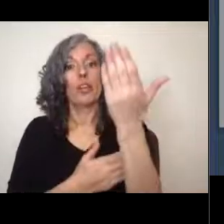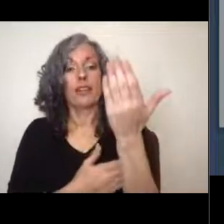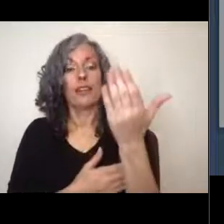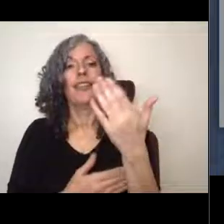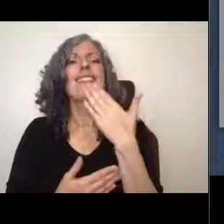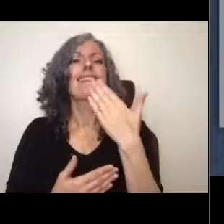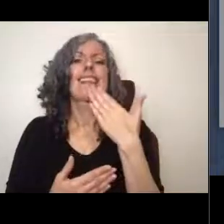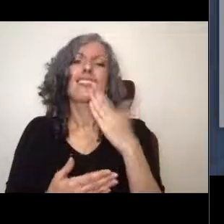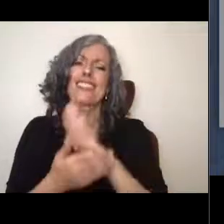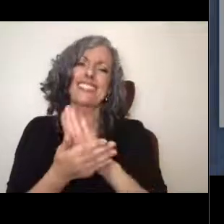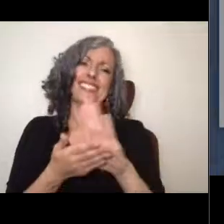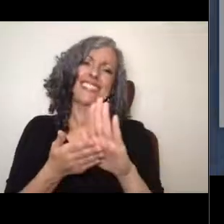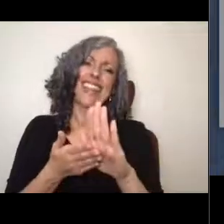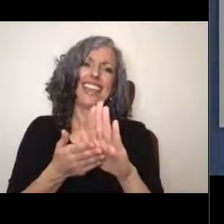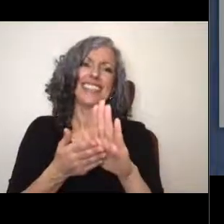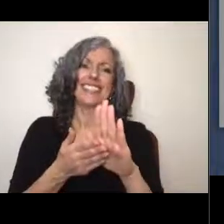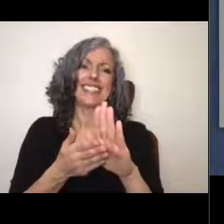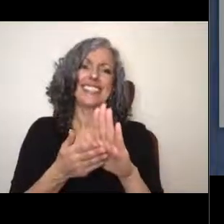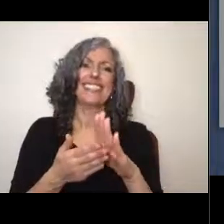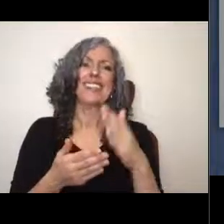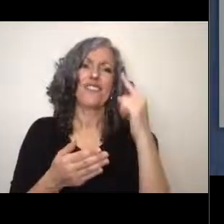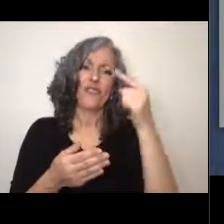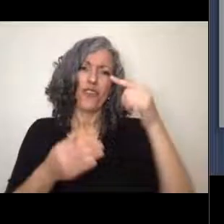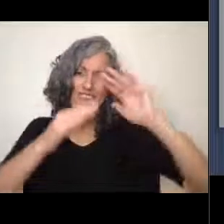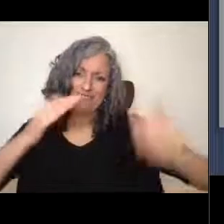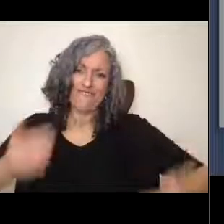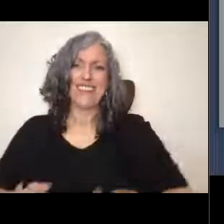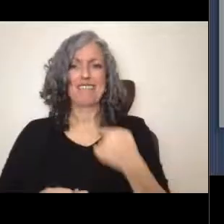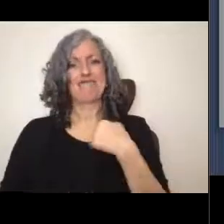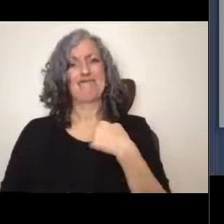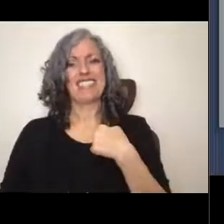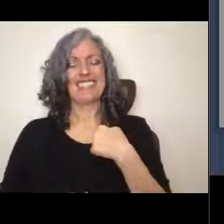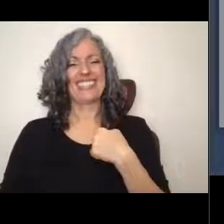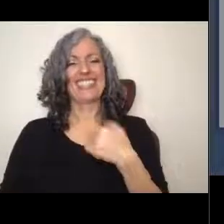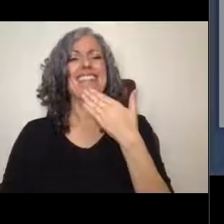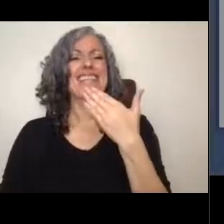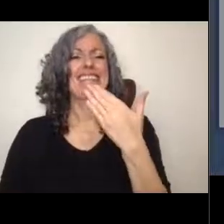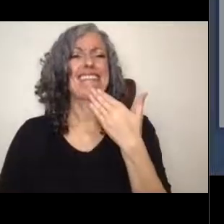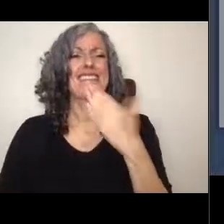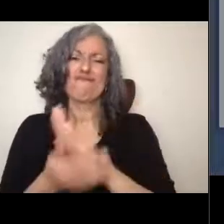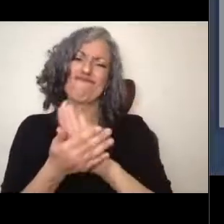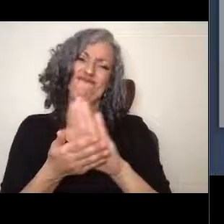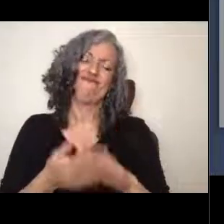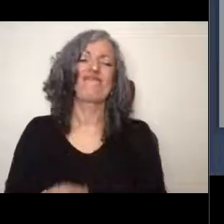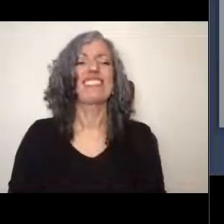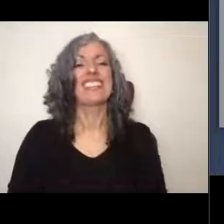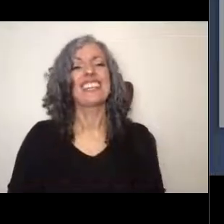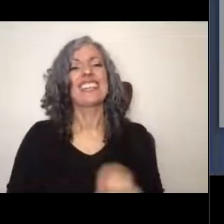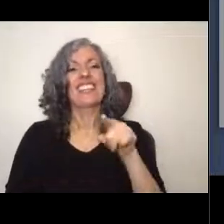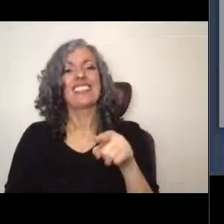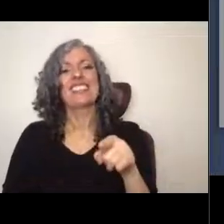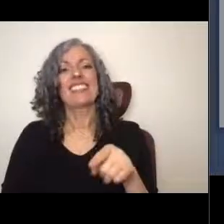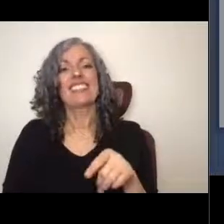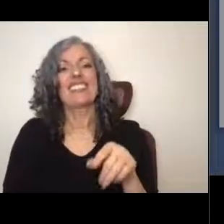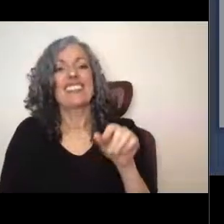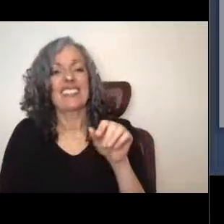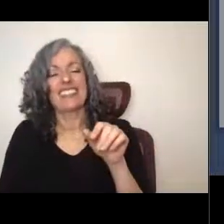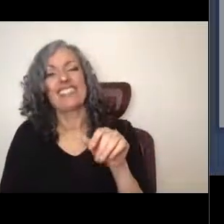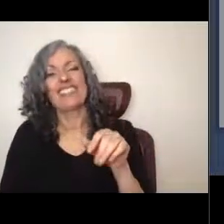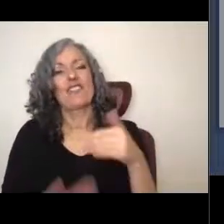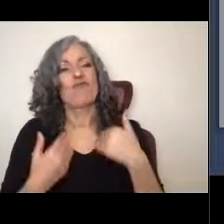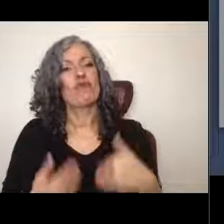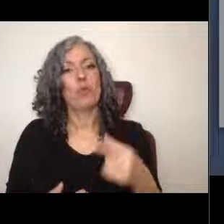nicest destination wedding I've ever been to. Thank you for inviting me. But as the Senate's representative to the commission, I just